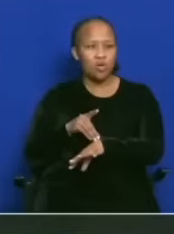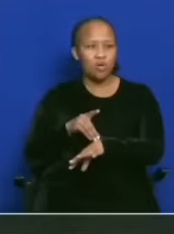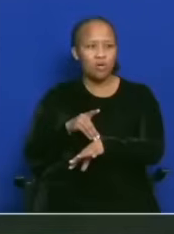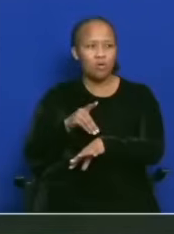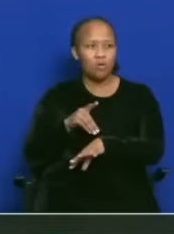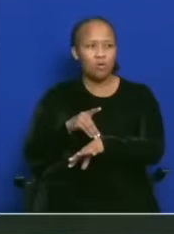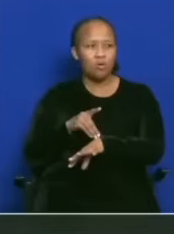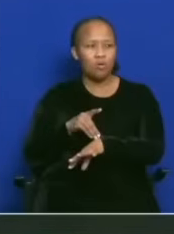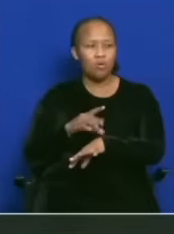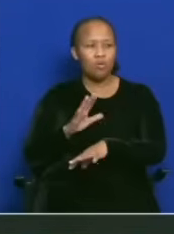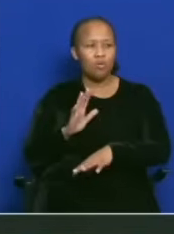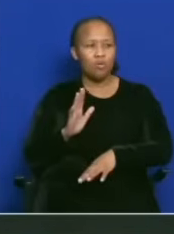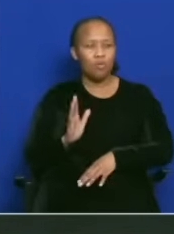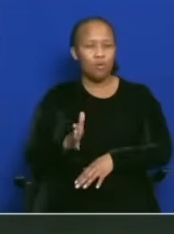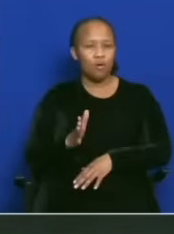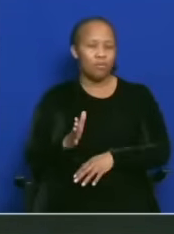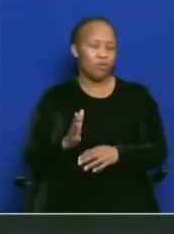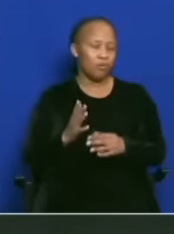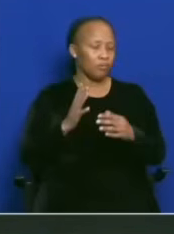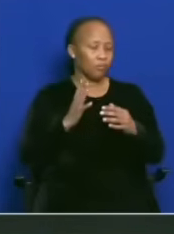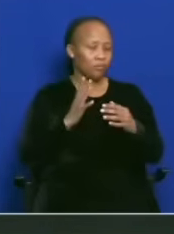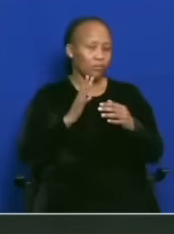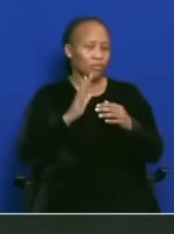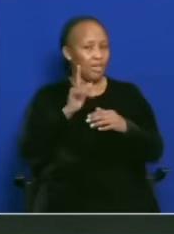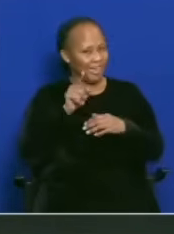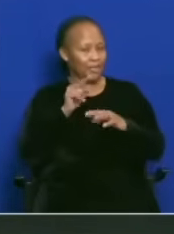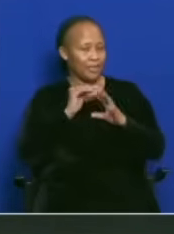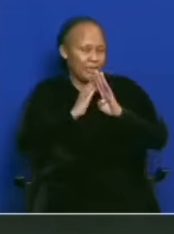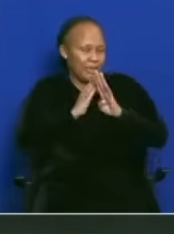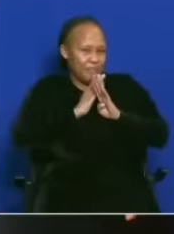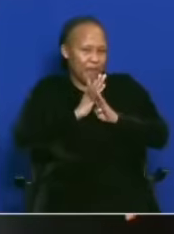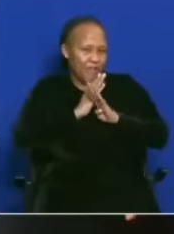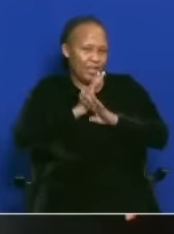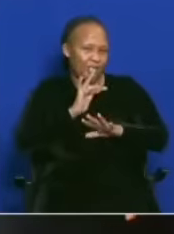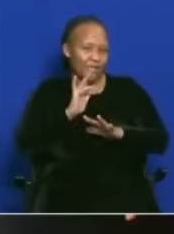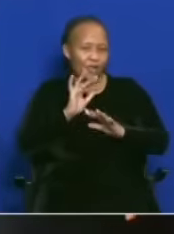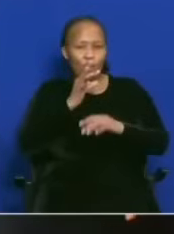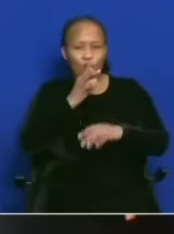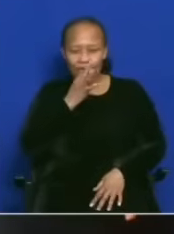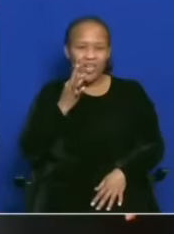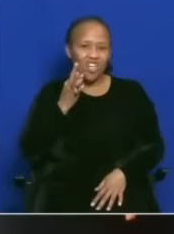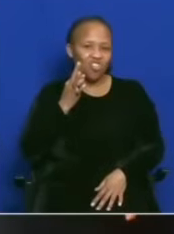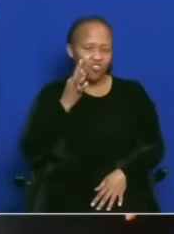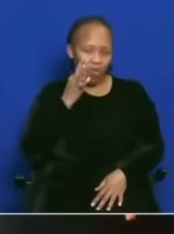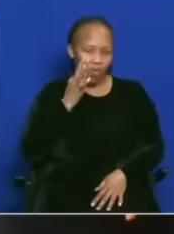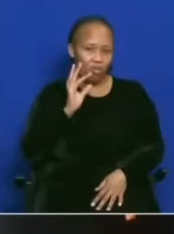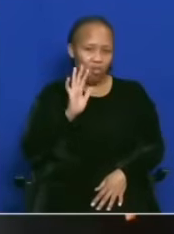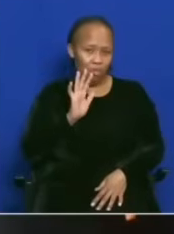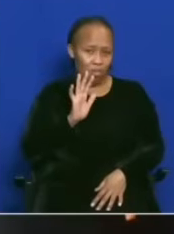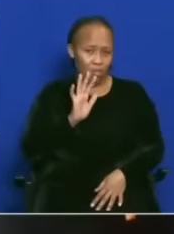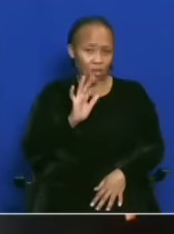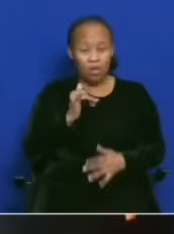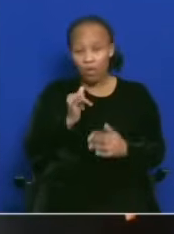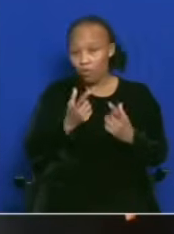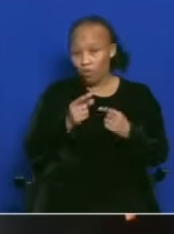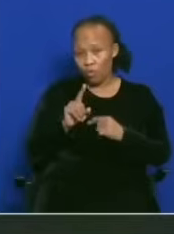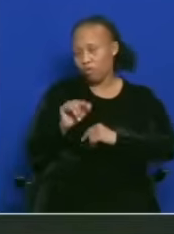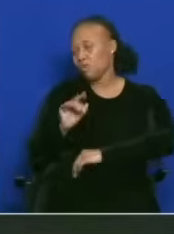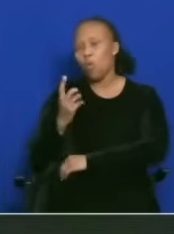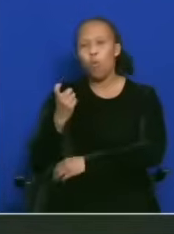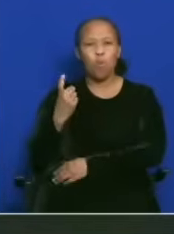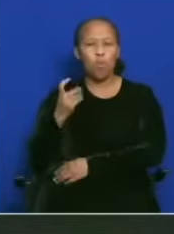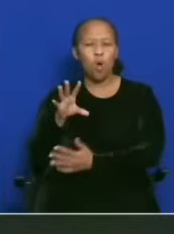necessary confidentiality, however you plan to do it. There's only one copy of the medical report and the J88. And